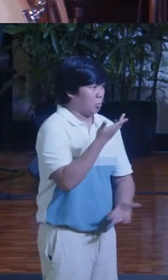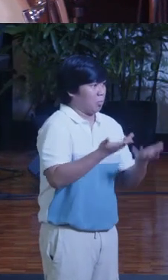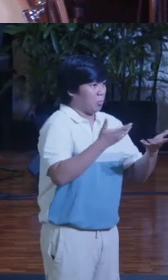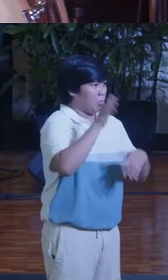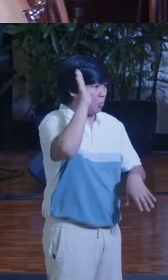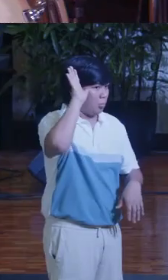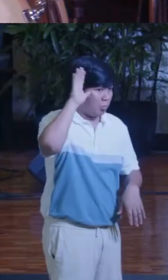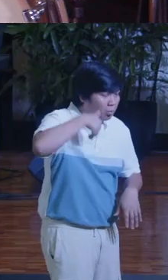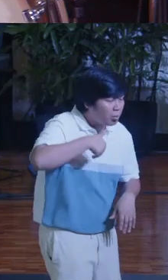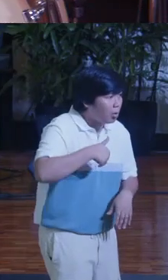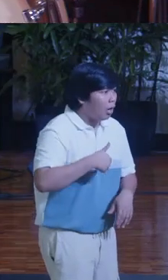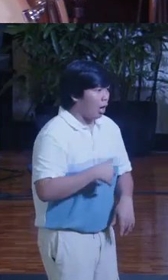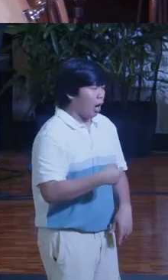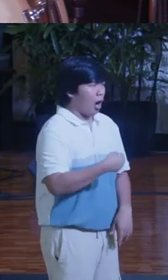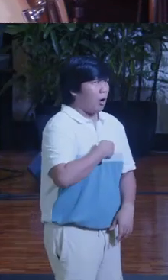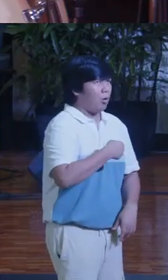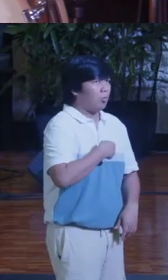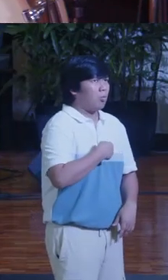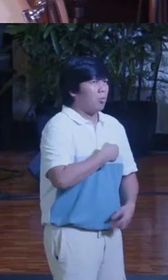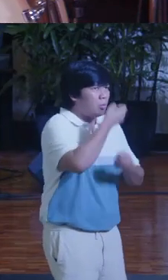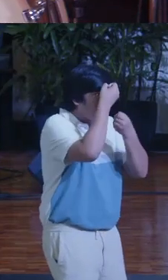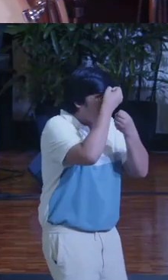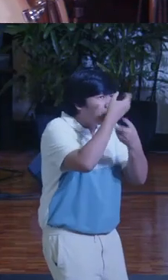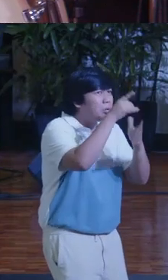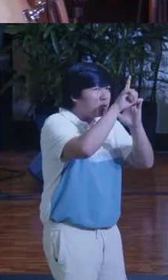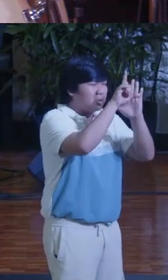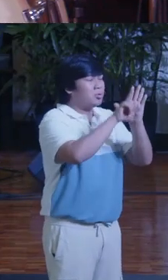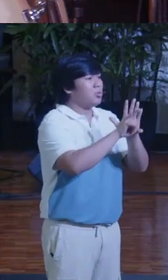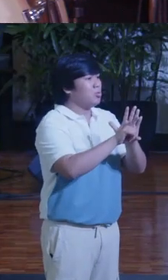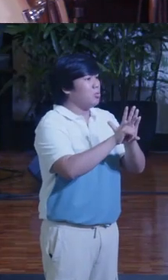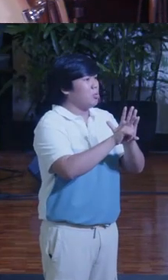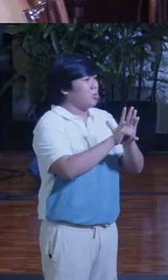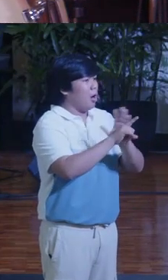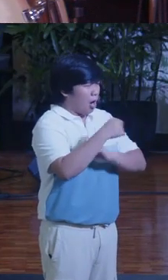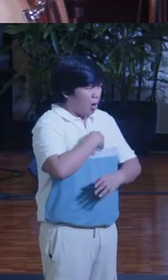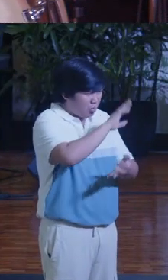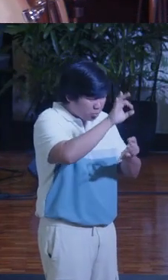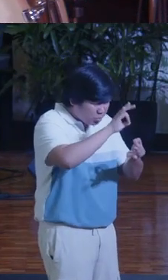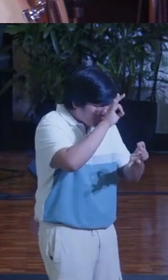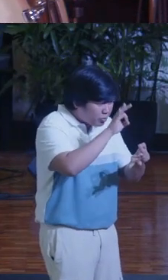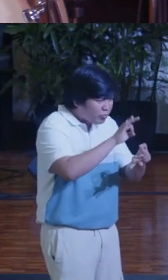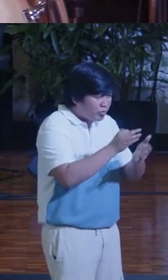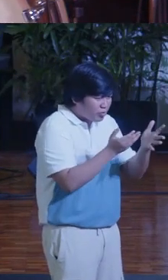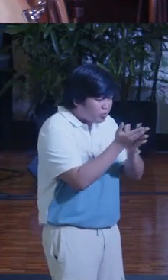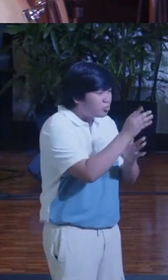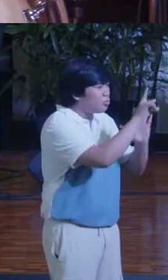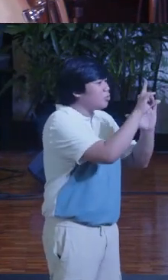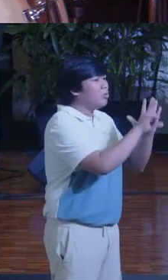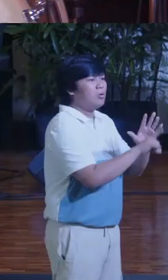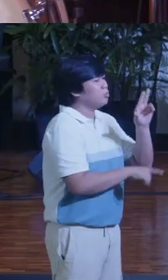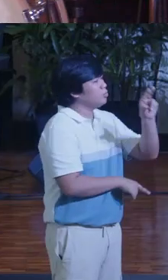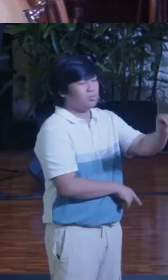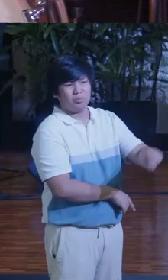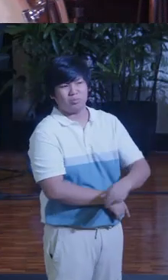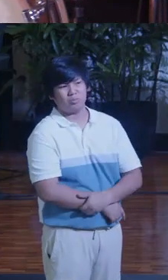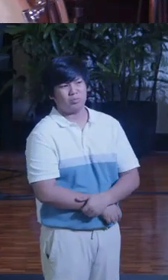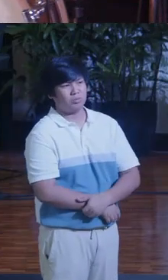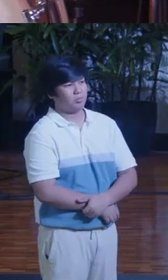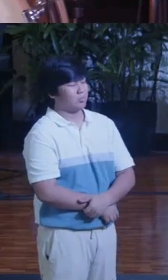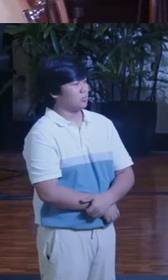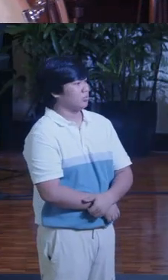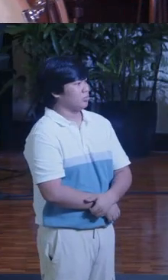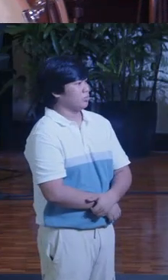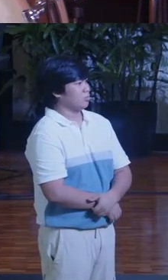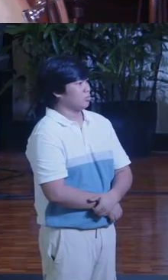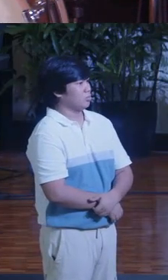begun by the Spirit? Are you now being perfected by the flesh? No. Did you suffer so many things